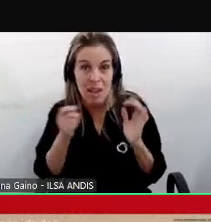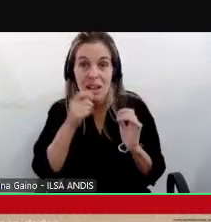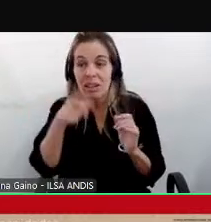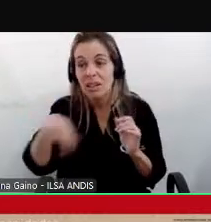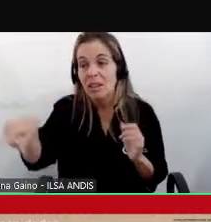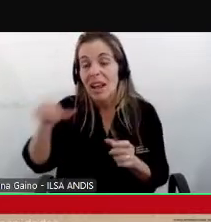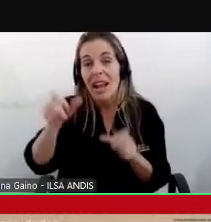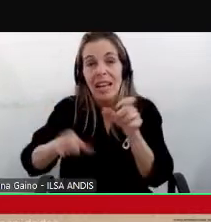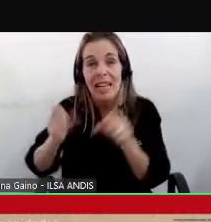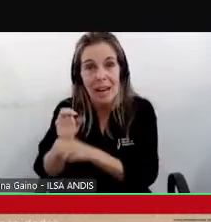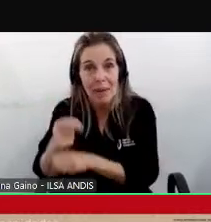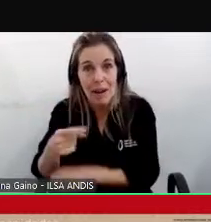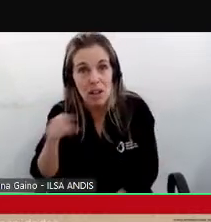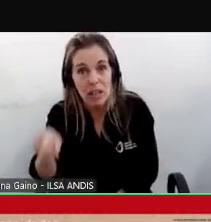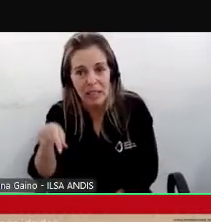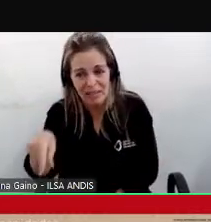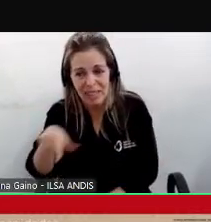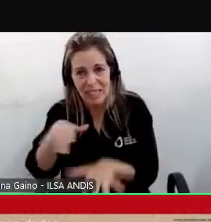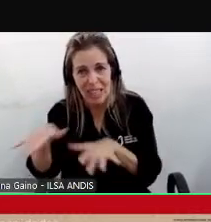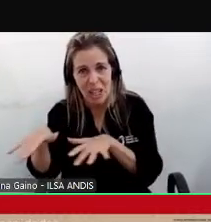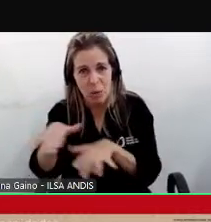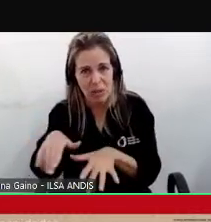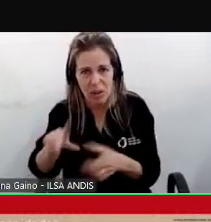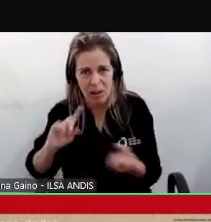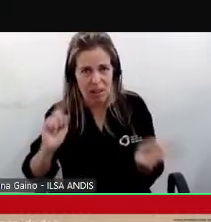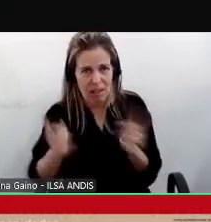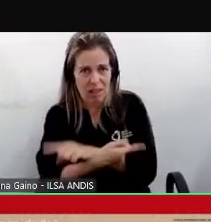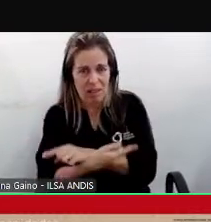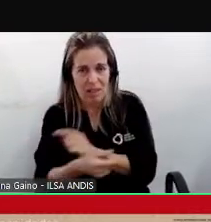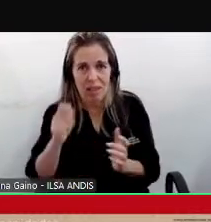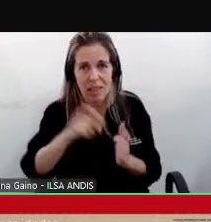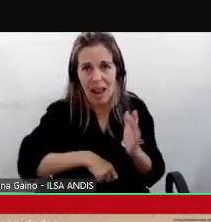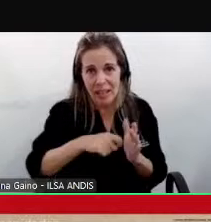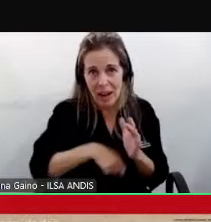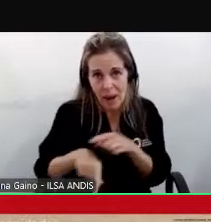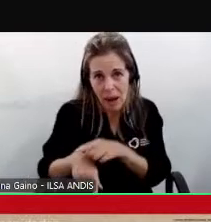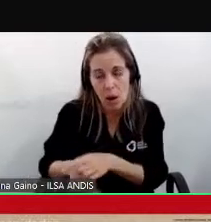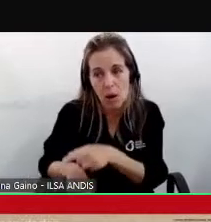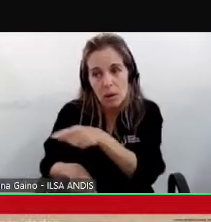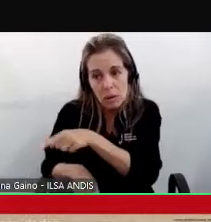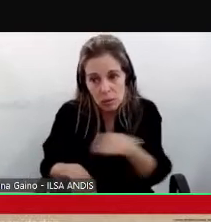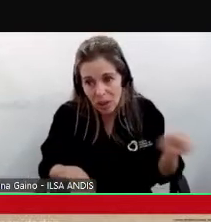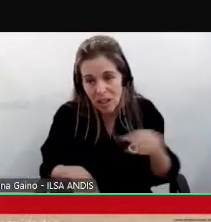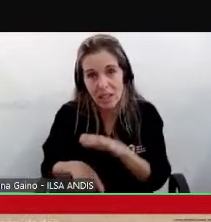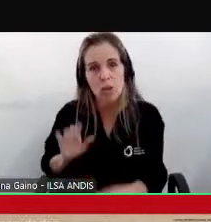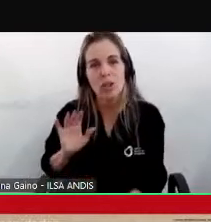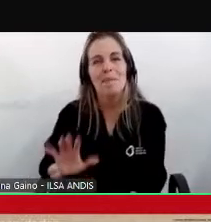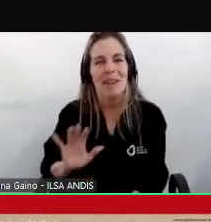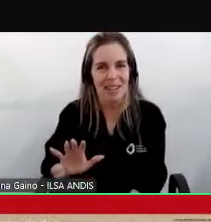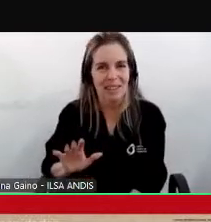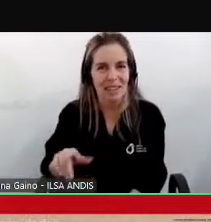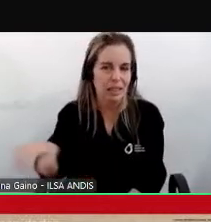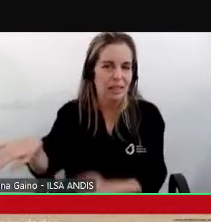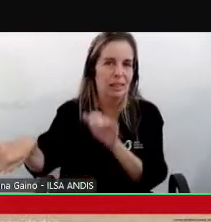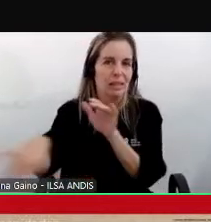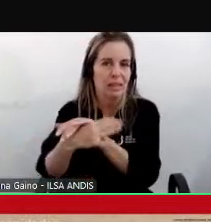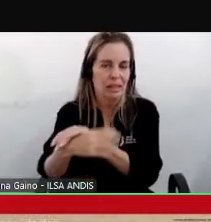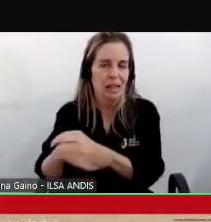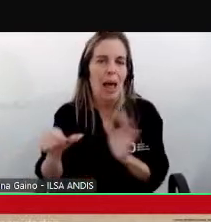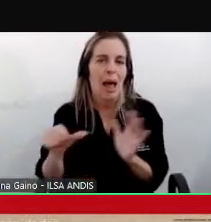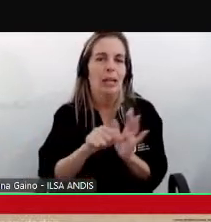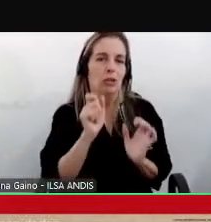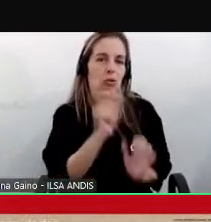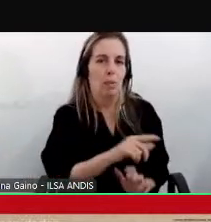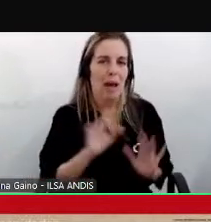described during the visa interview, they're going to deport you, right? And so those kinds of threats of deportation are